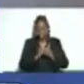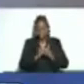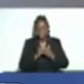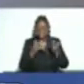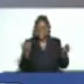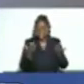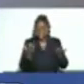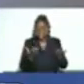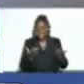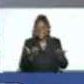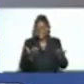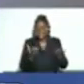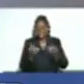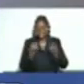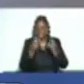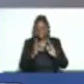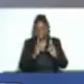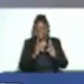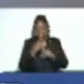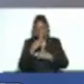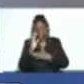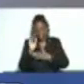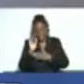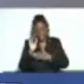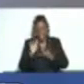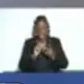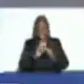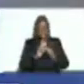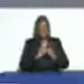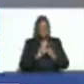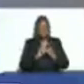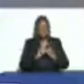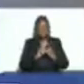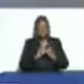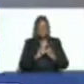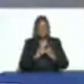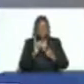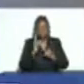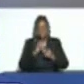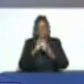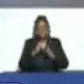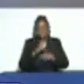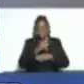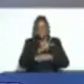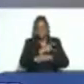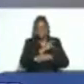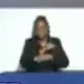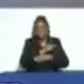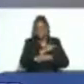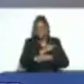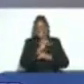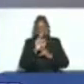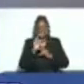Back here in the Capitol, scores of Bahamians bid a final farewell to former cabinet minister and parliamentarian Dr. Perry Gomez today.